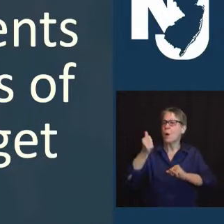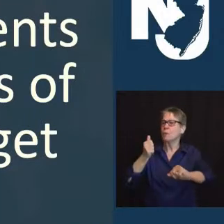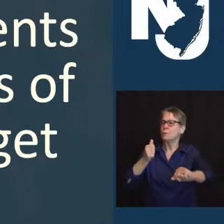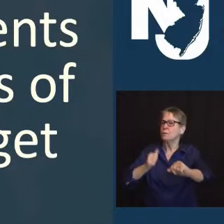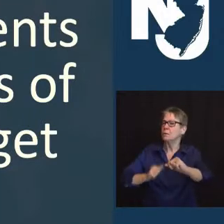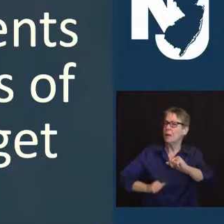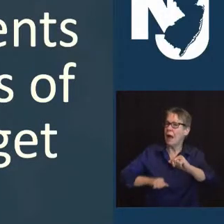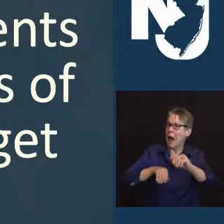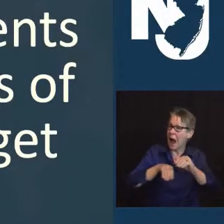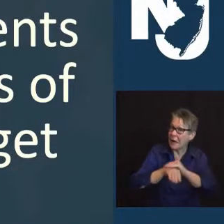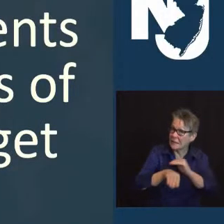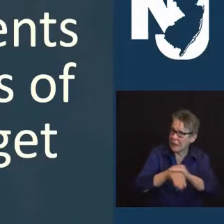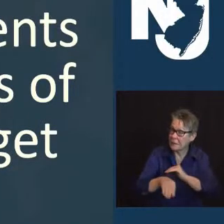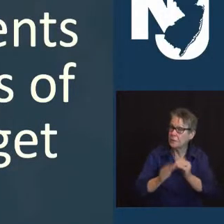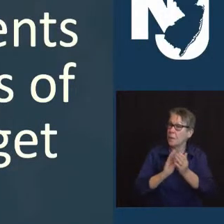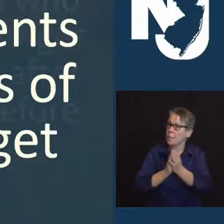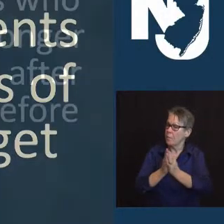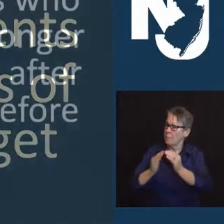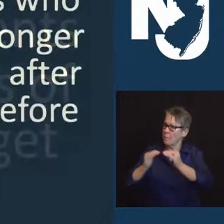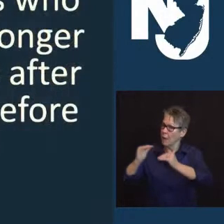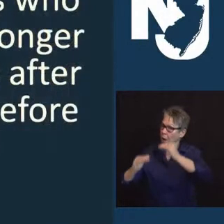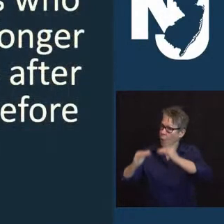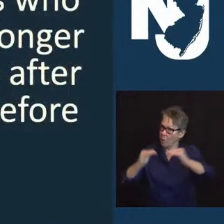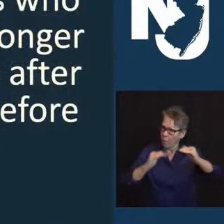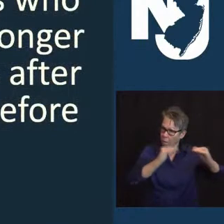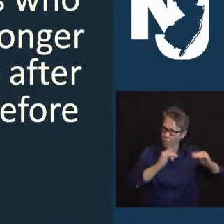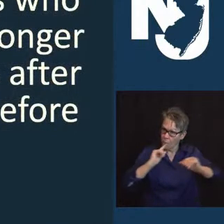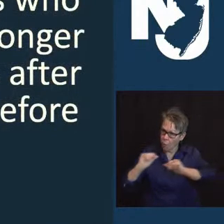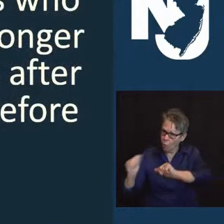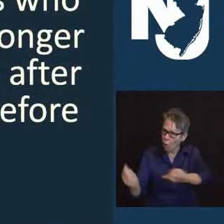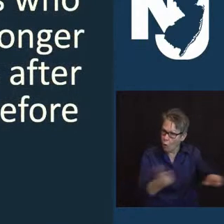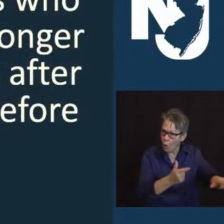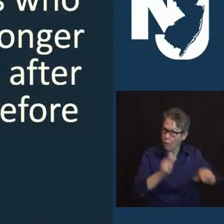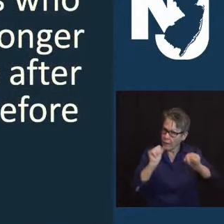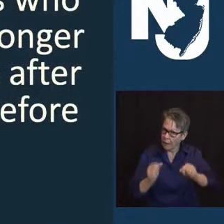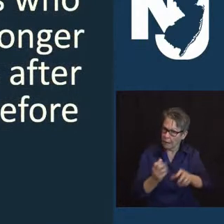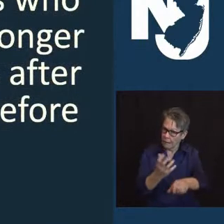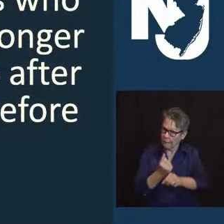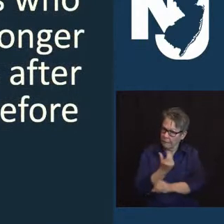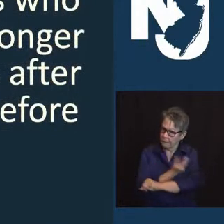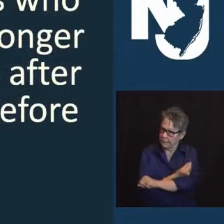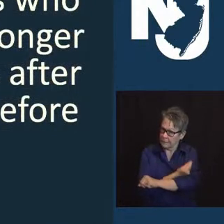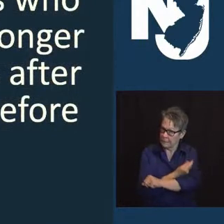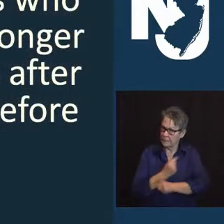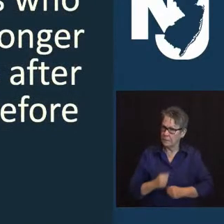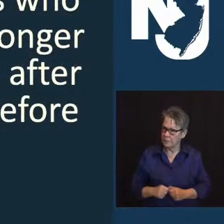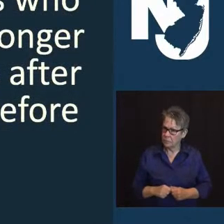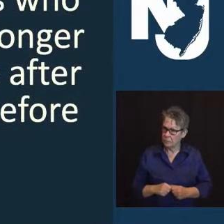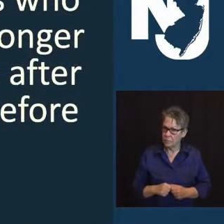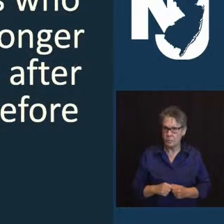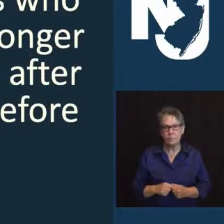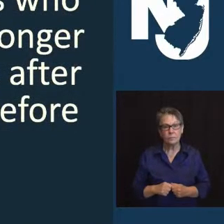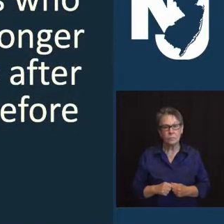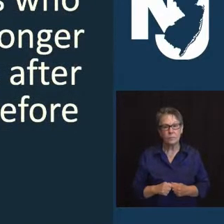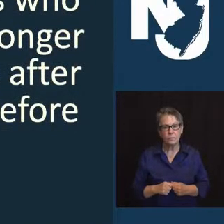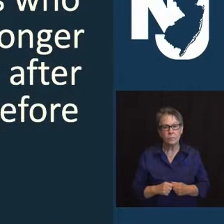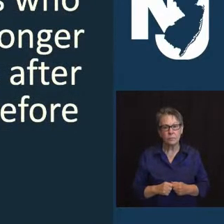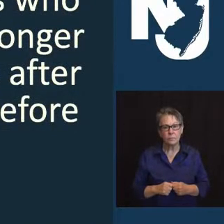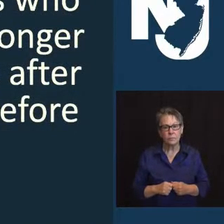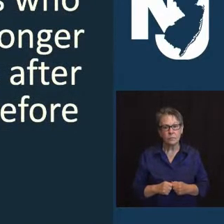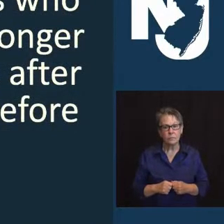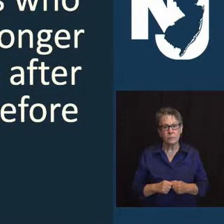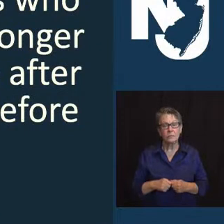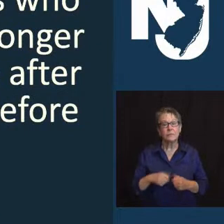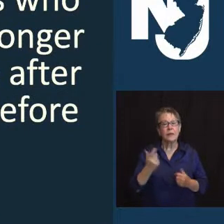that promise. And today, more news, Judy. The Department of Health is updating its travel and quarantine guidelines to